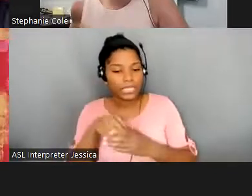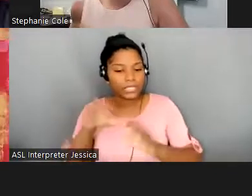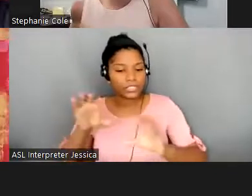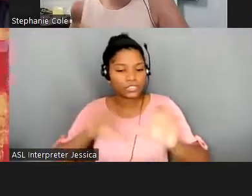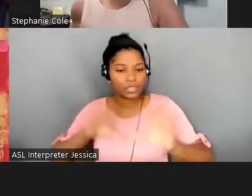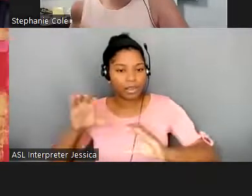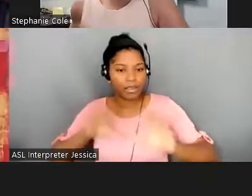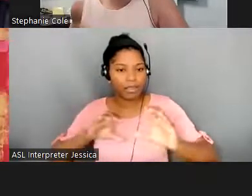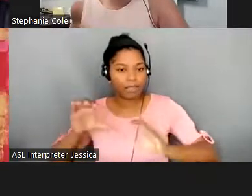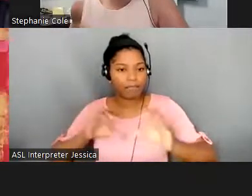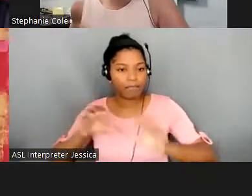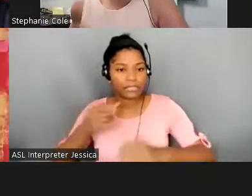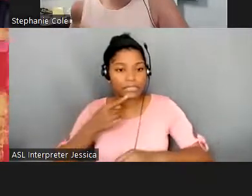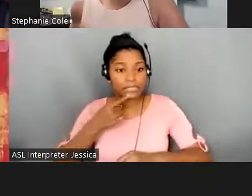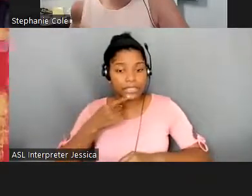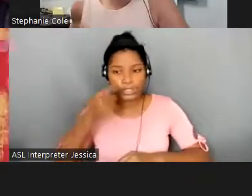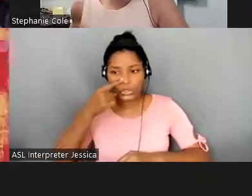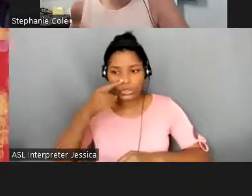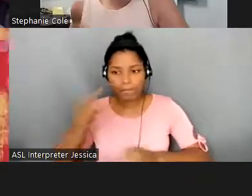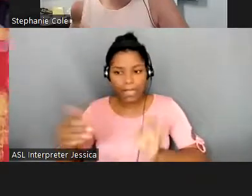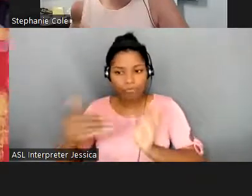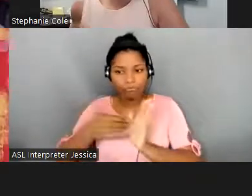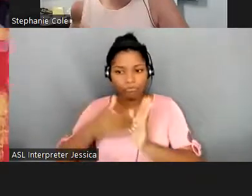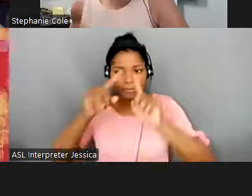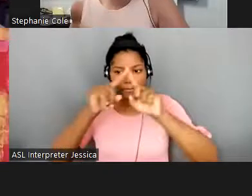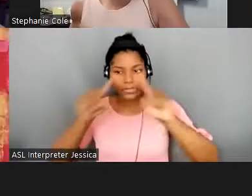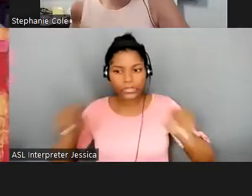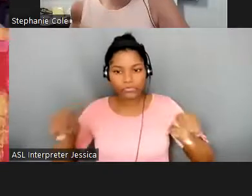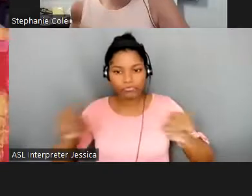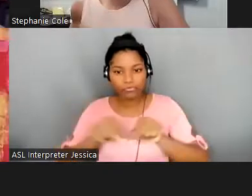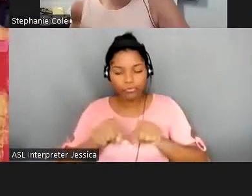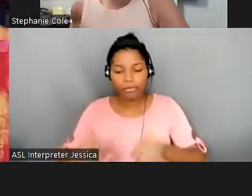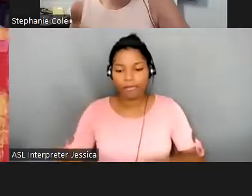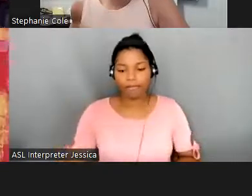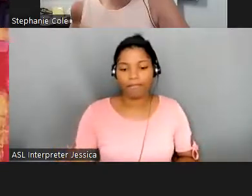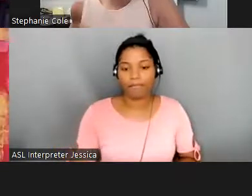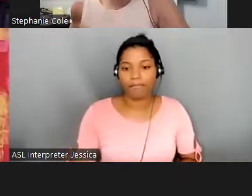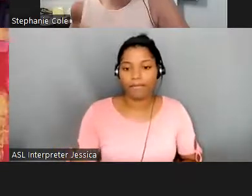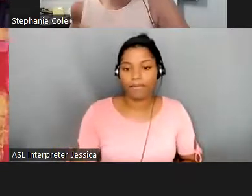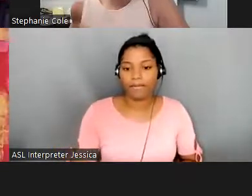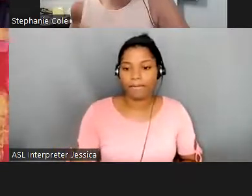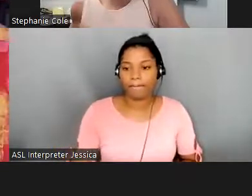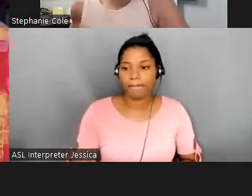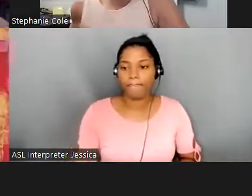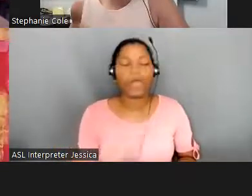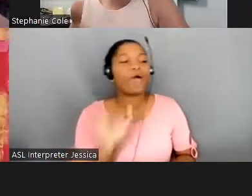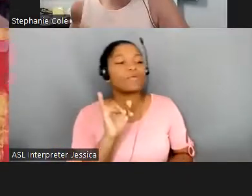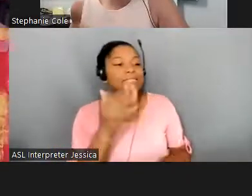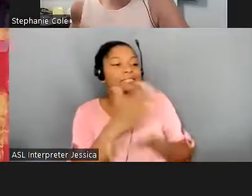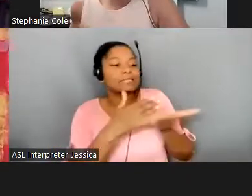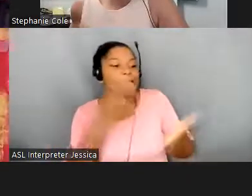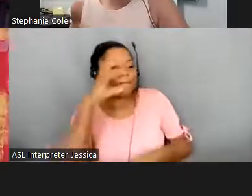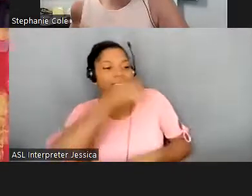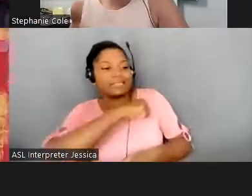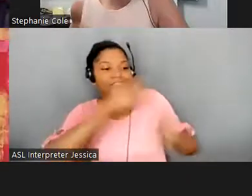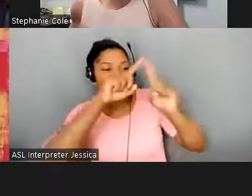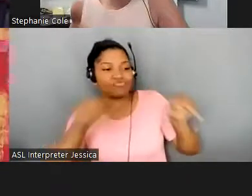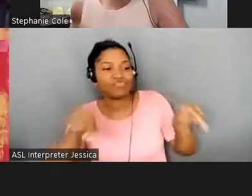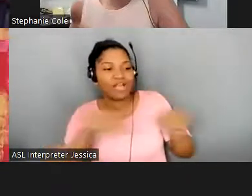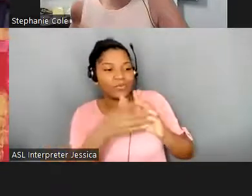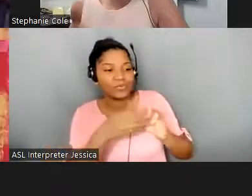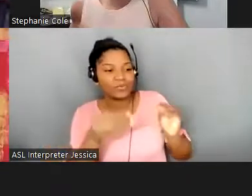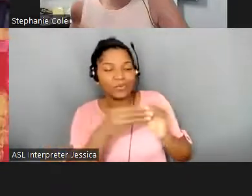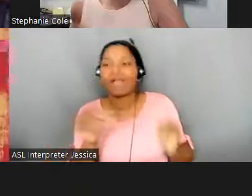if you would repeat the triangle. Would you briefly remind people of the triangle? Not everybody caught the triangle.